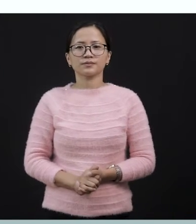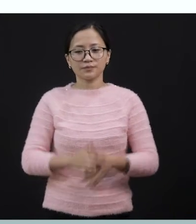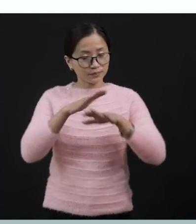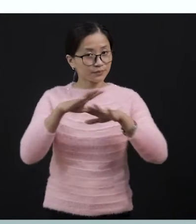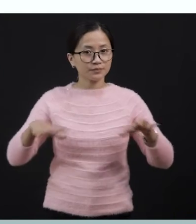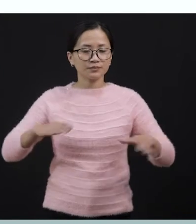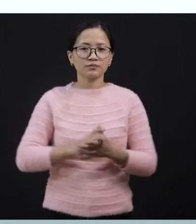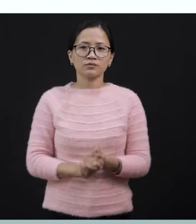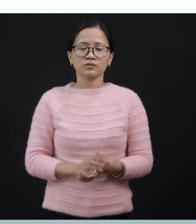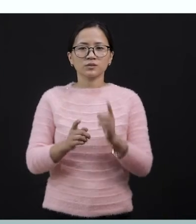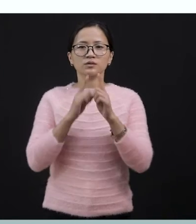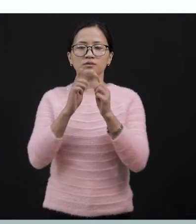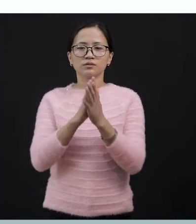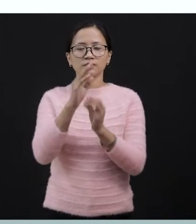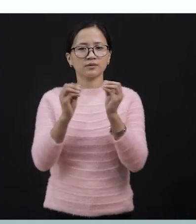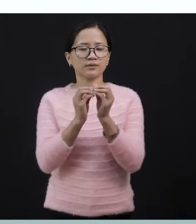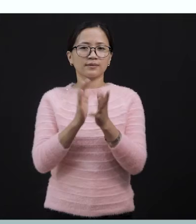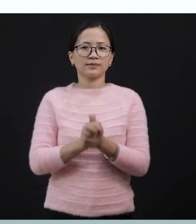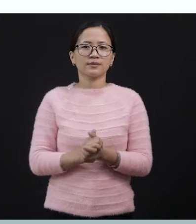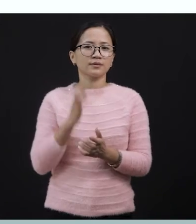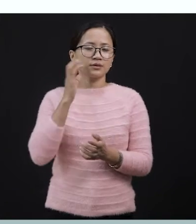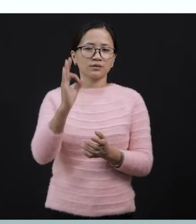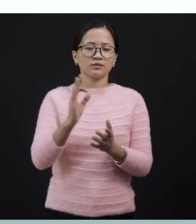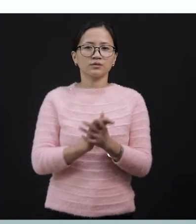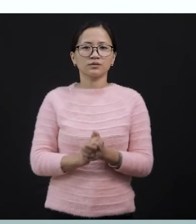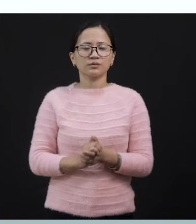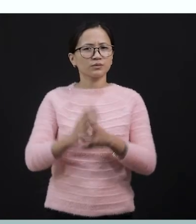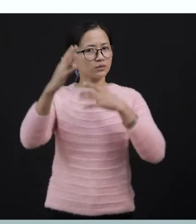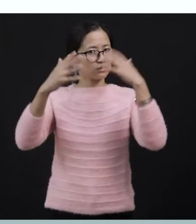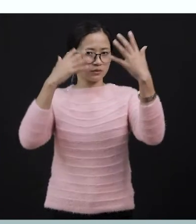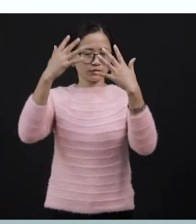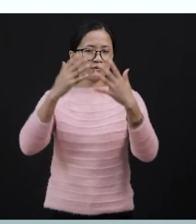Now students, we will discuss about the importance of air.